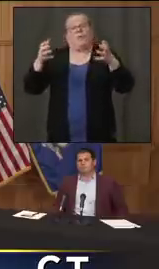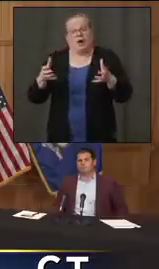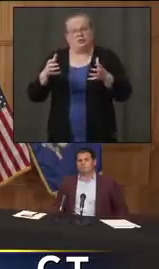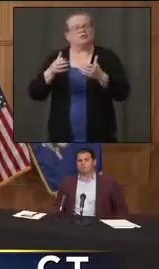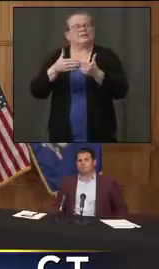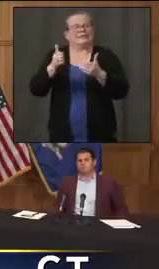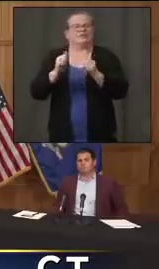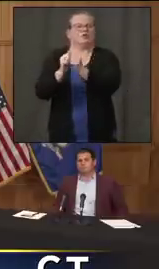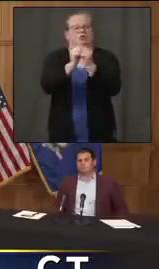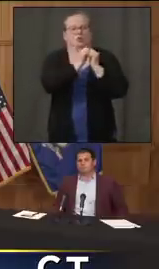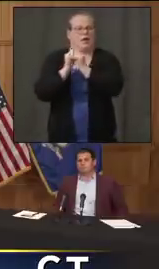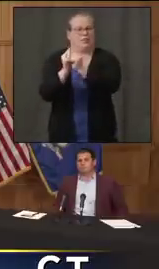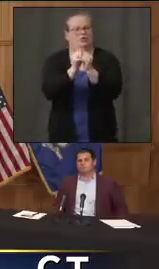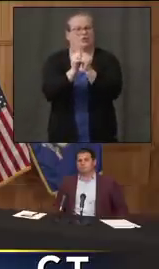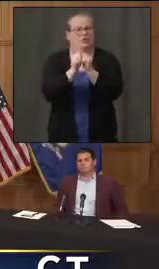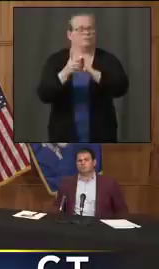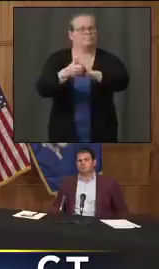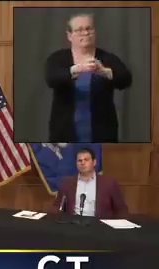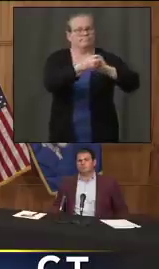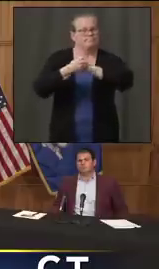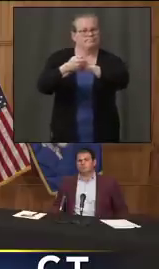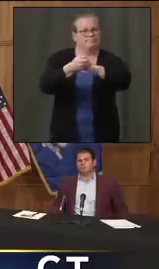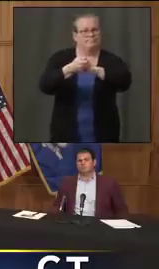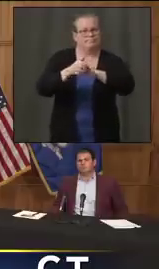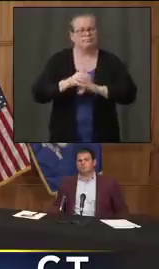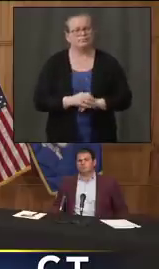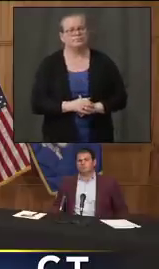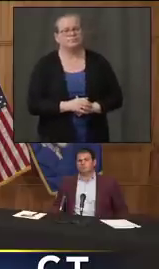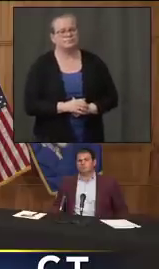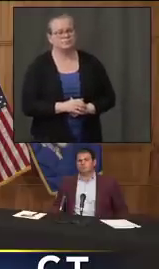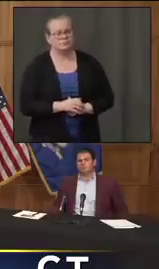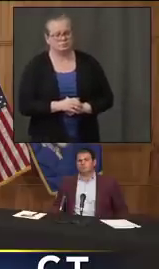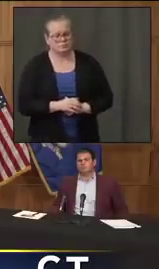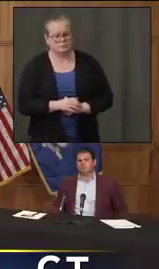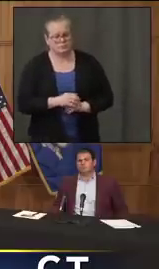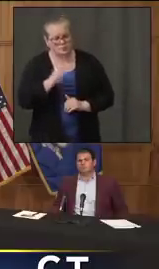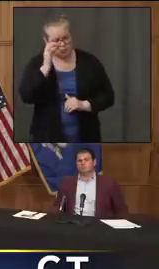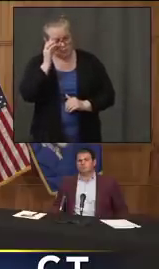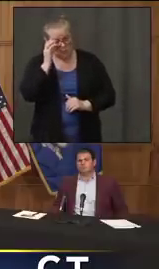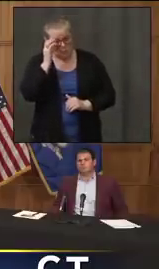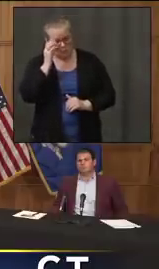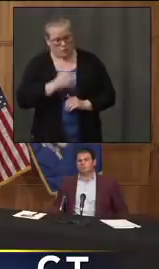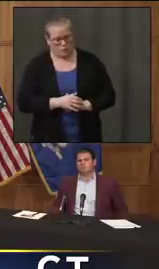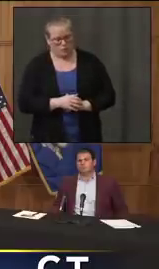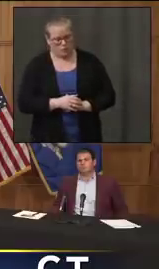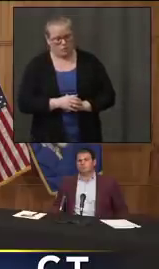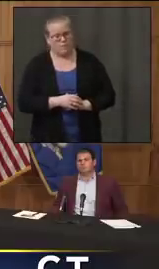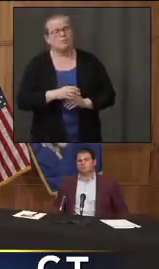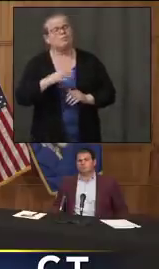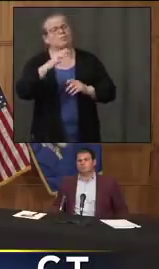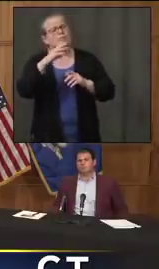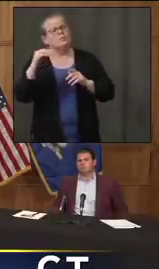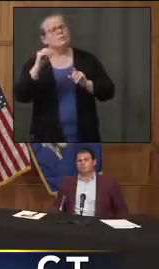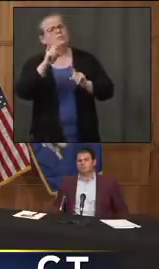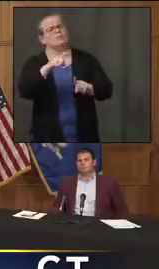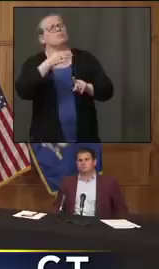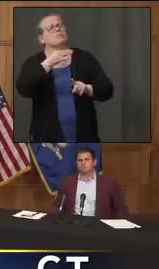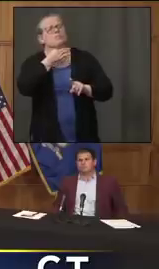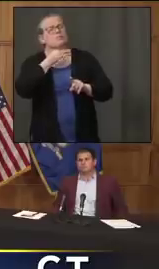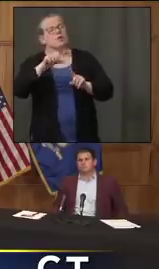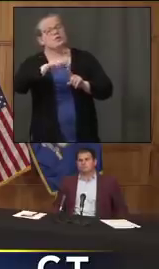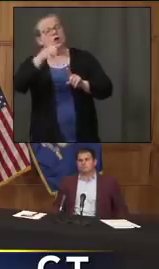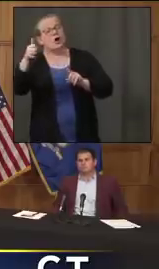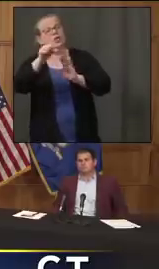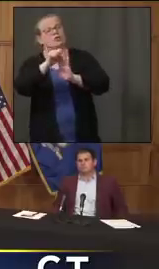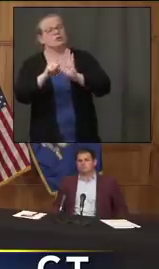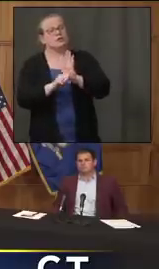And with all those efforts from all the other states in conjunction, what would be